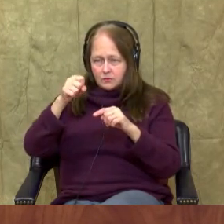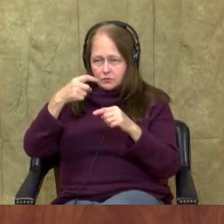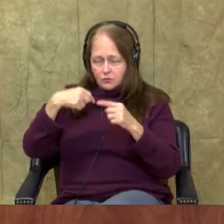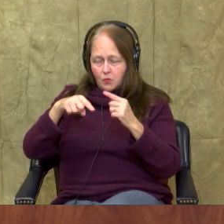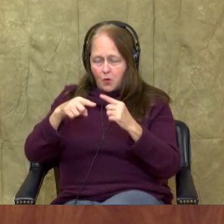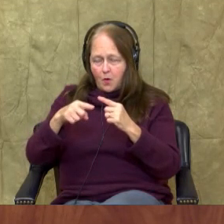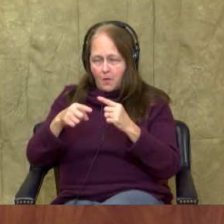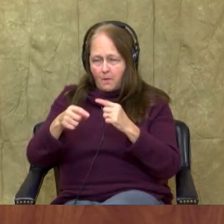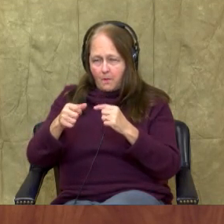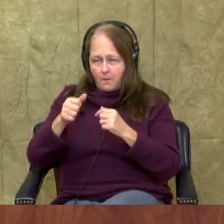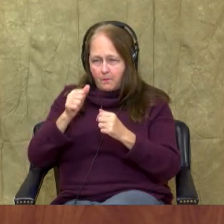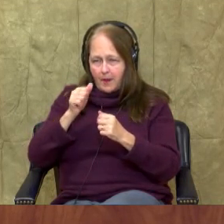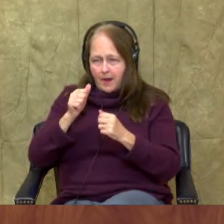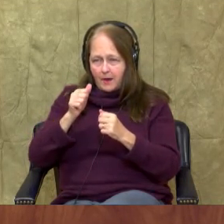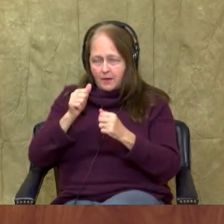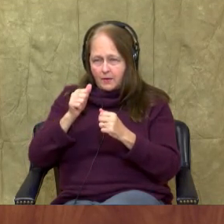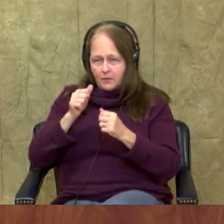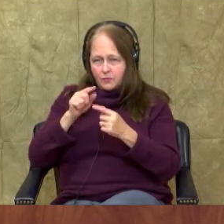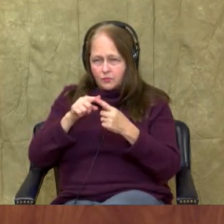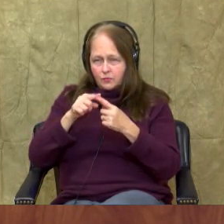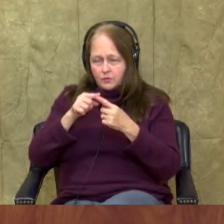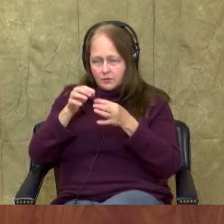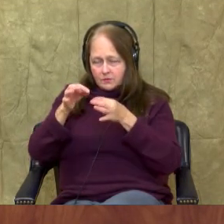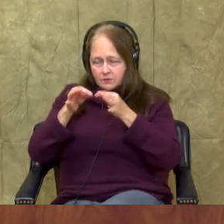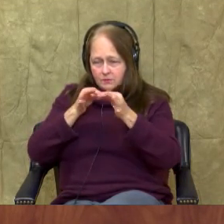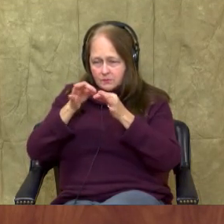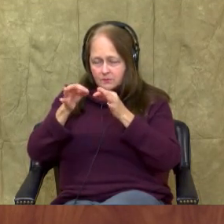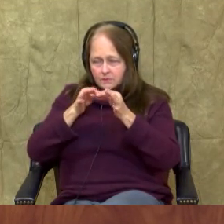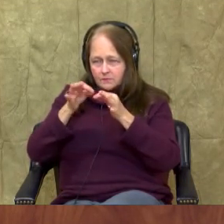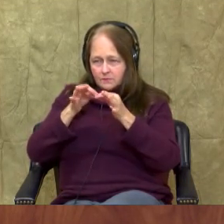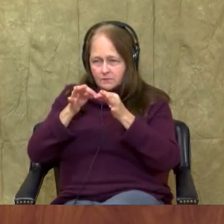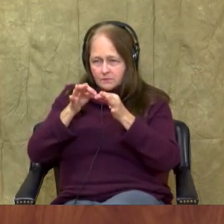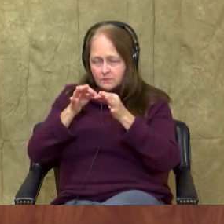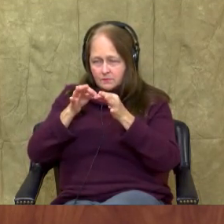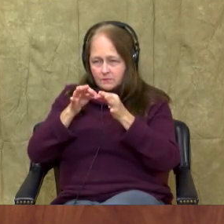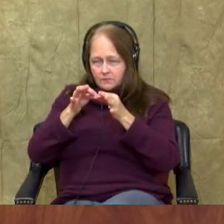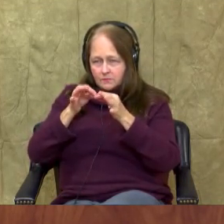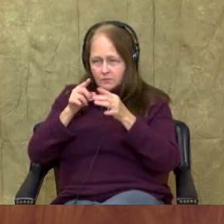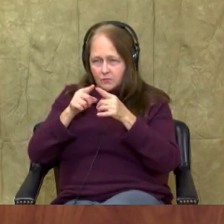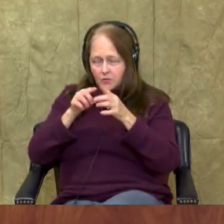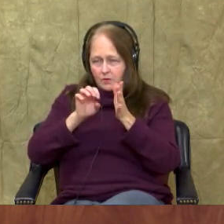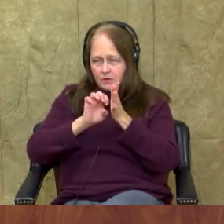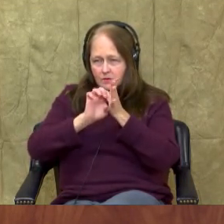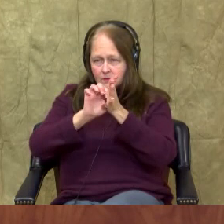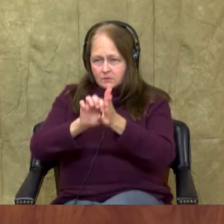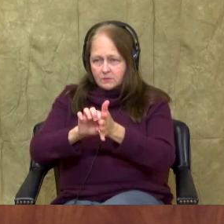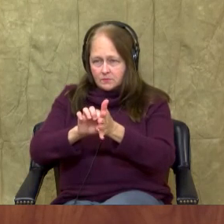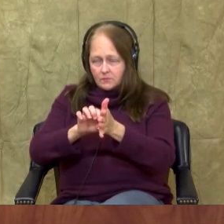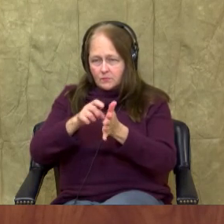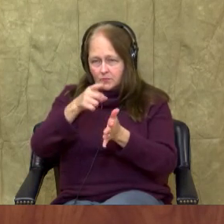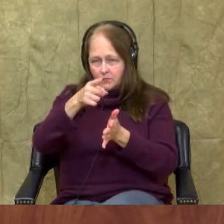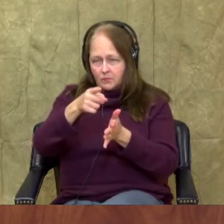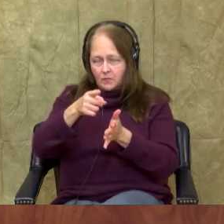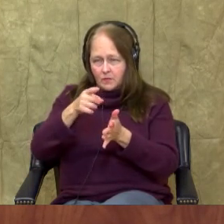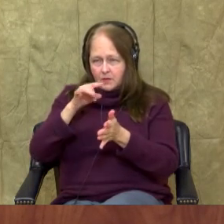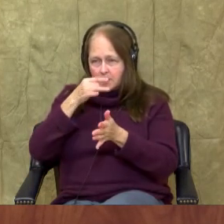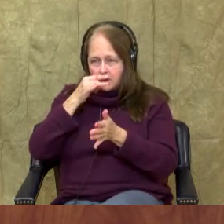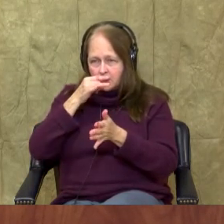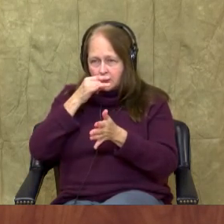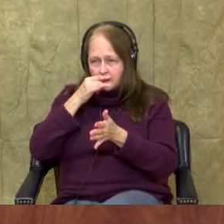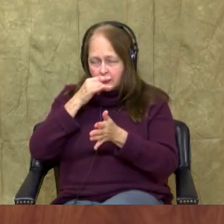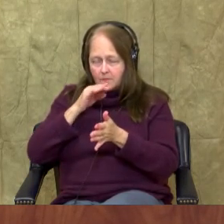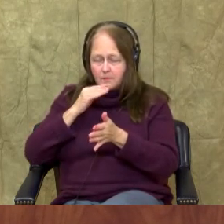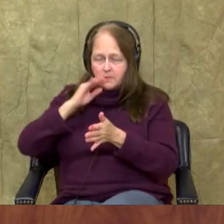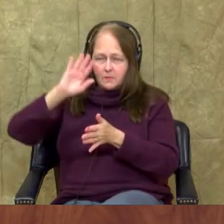a slide here, because I would like to emphasize that I am sure your first instinct is the same instinct my kids have, which is,